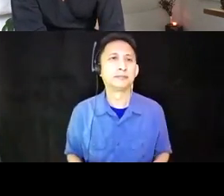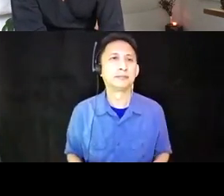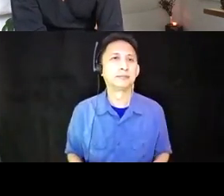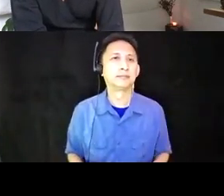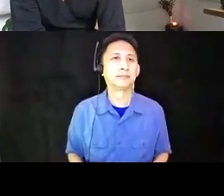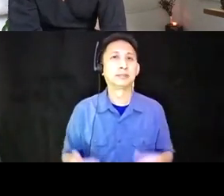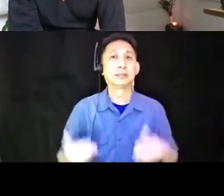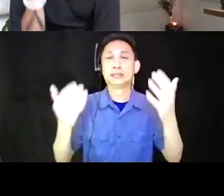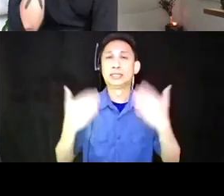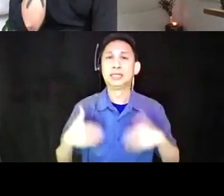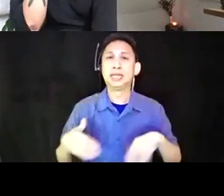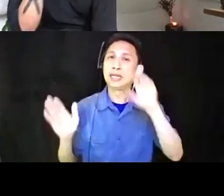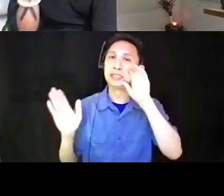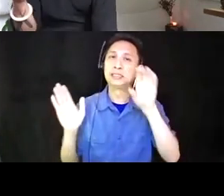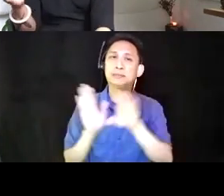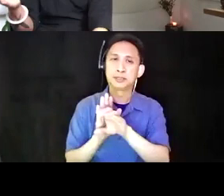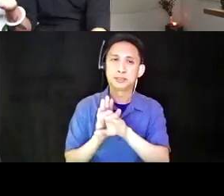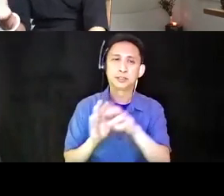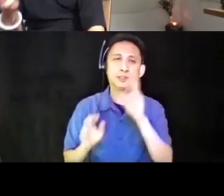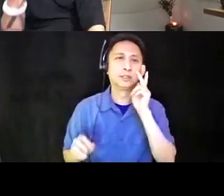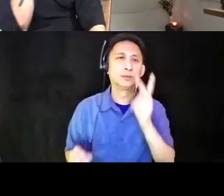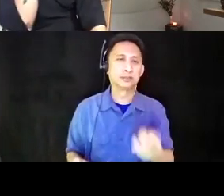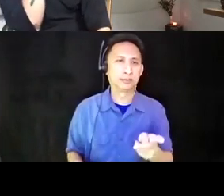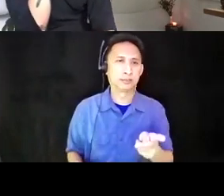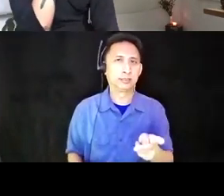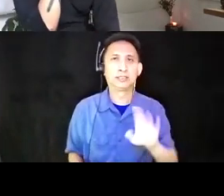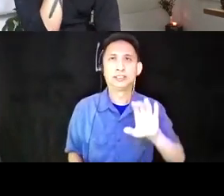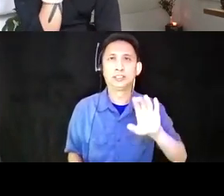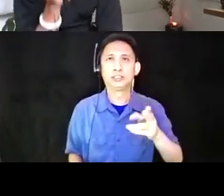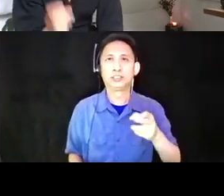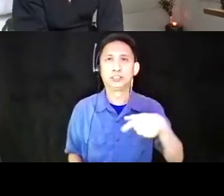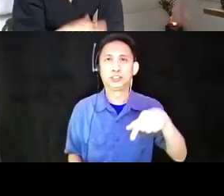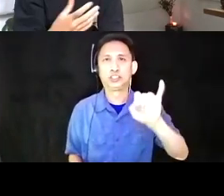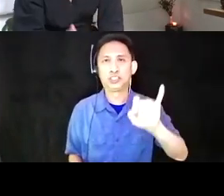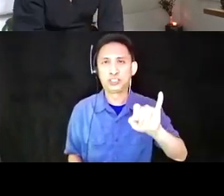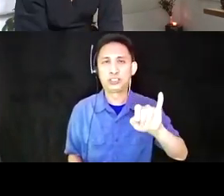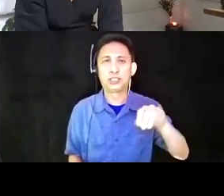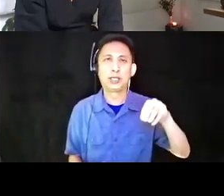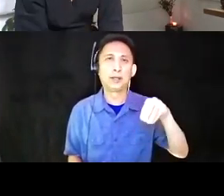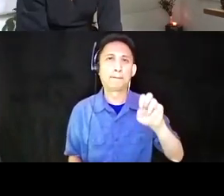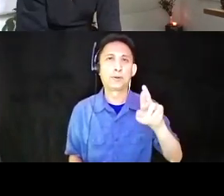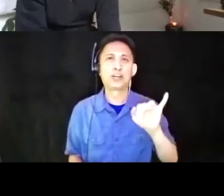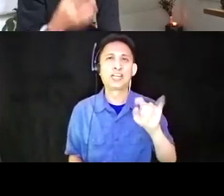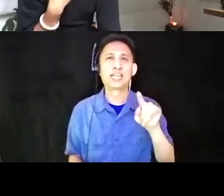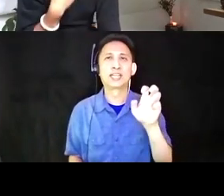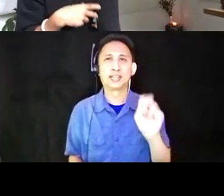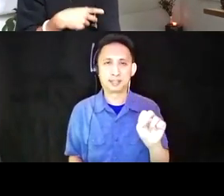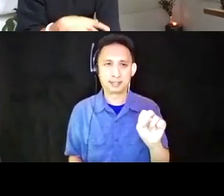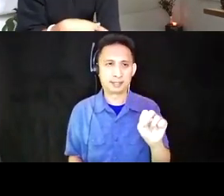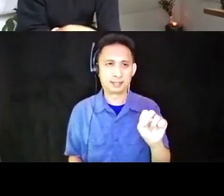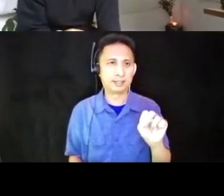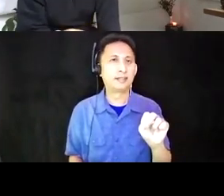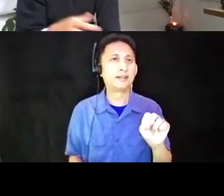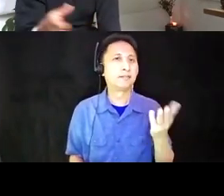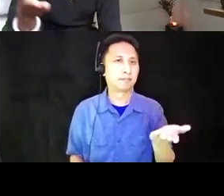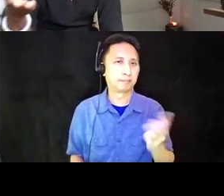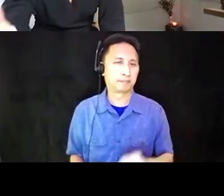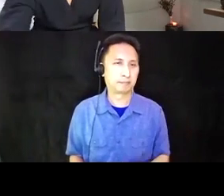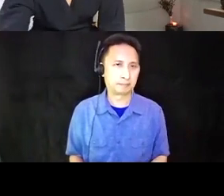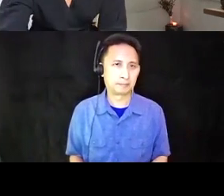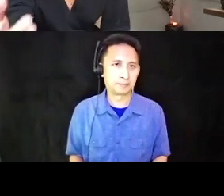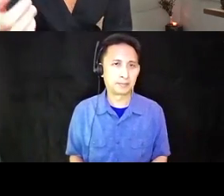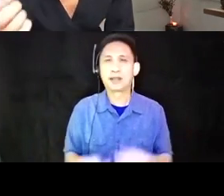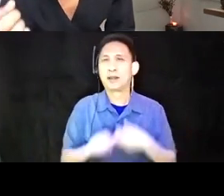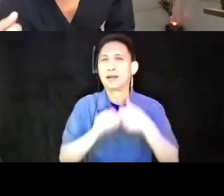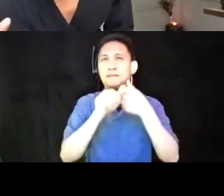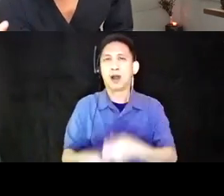diagram our Qi meridians. So the Qi, the life force, flows through the human body in different